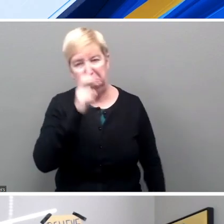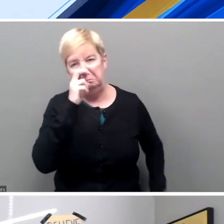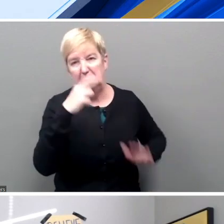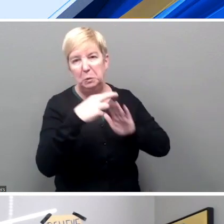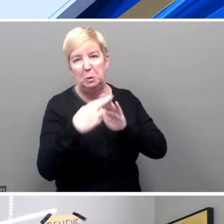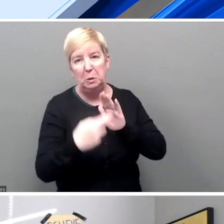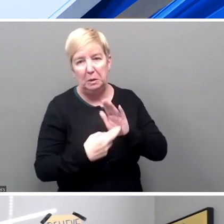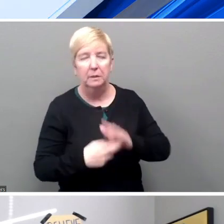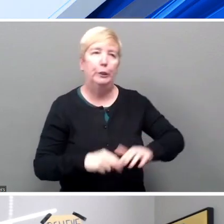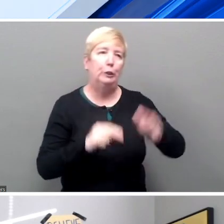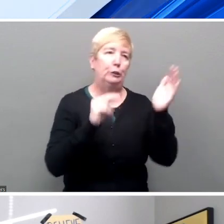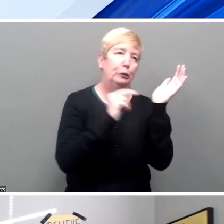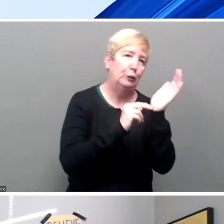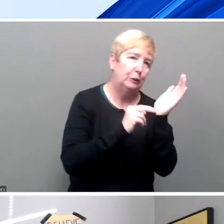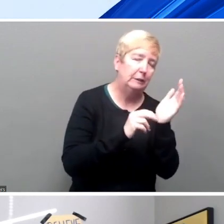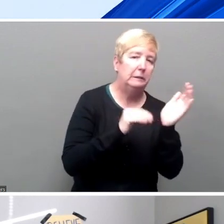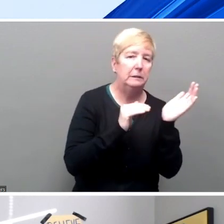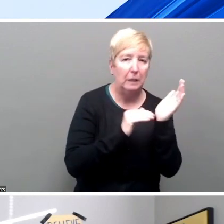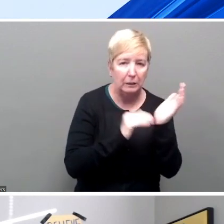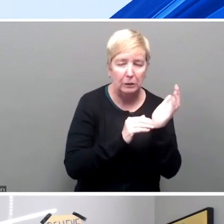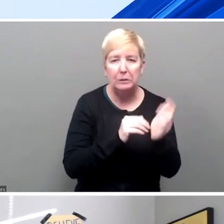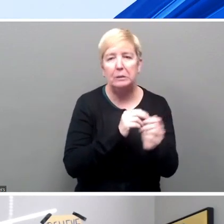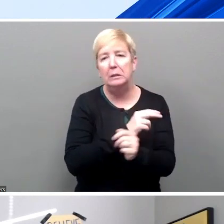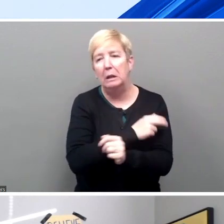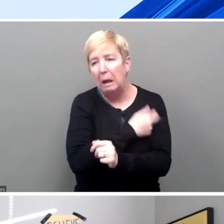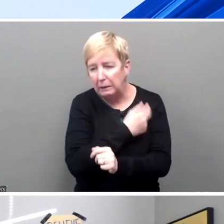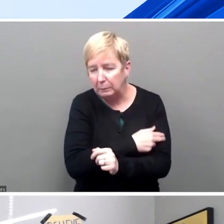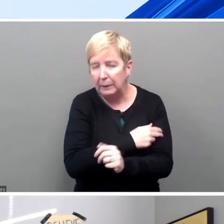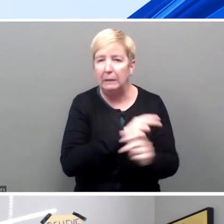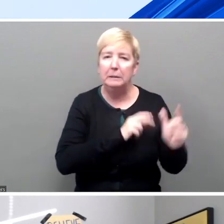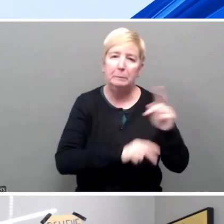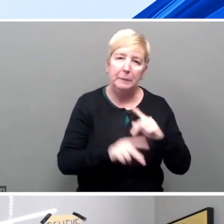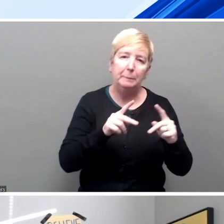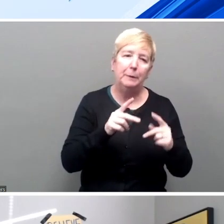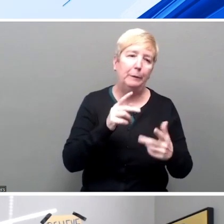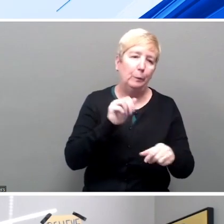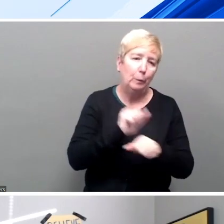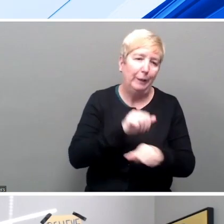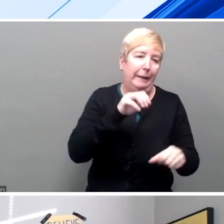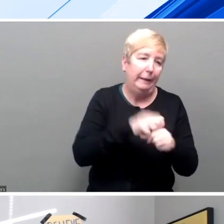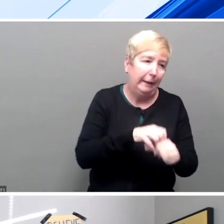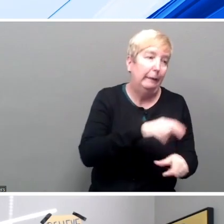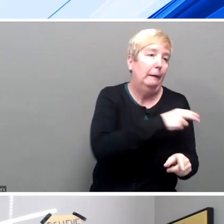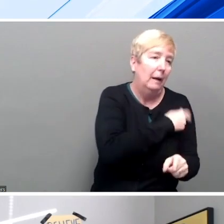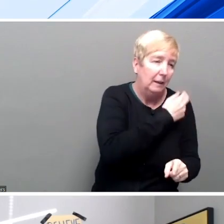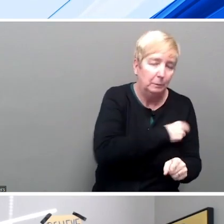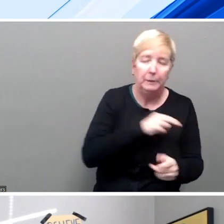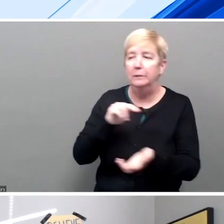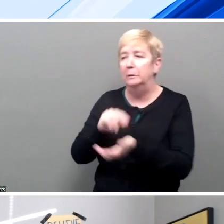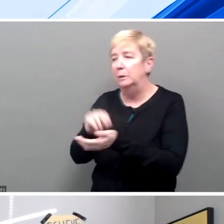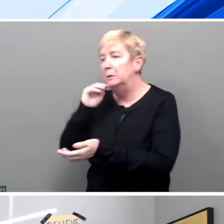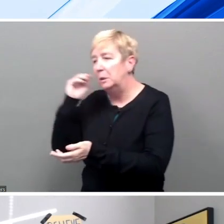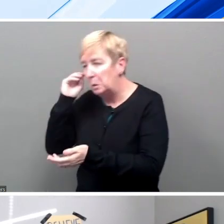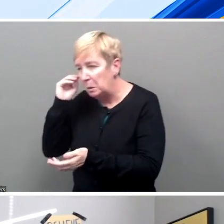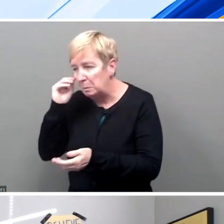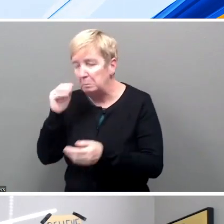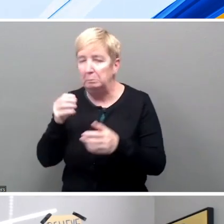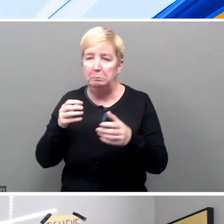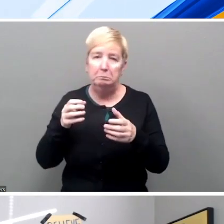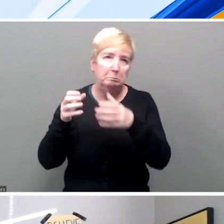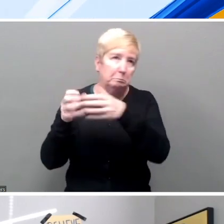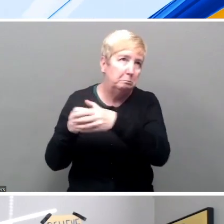healthcare workers working in congregate, in like healthcare facilities and congregate